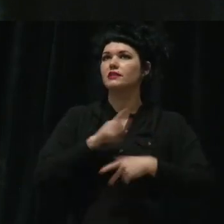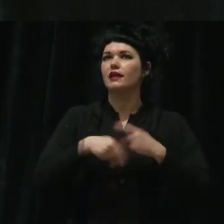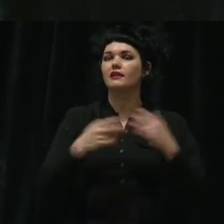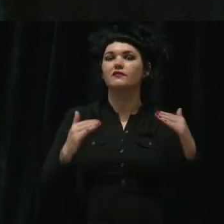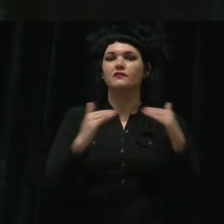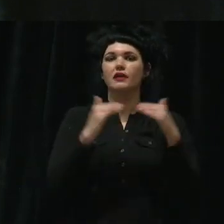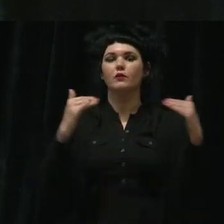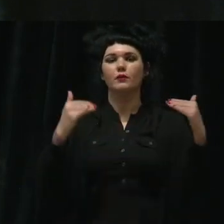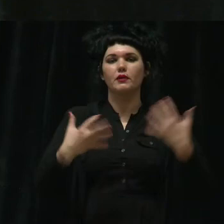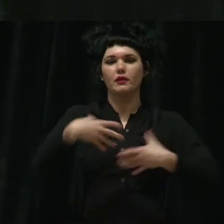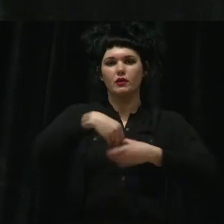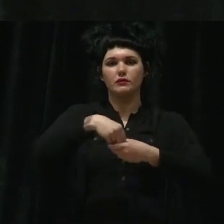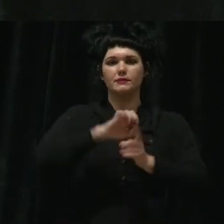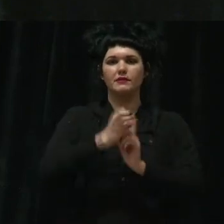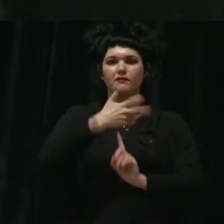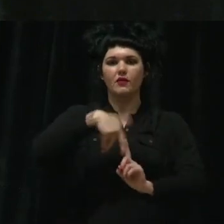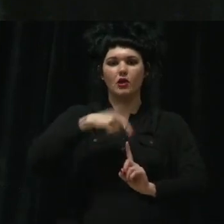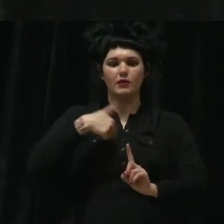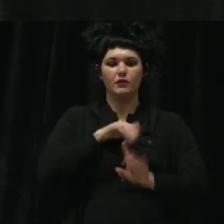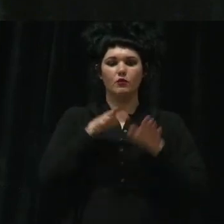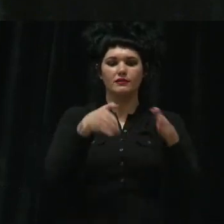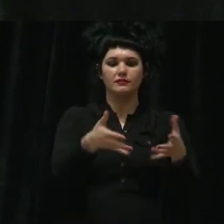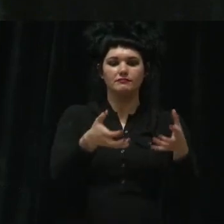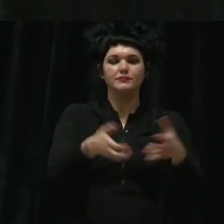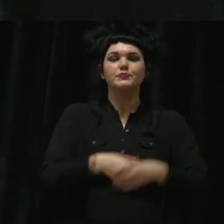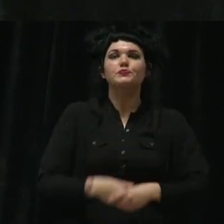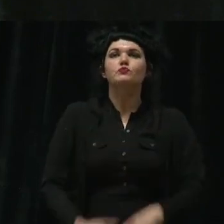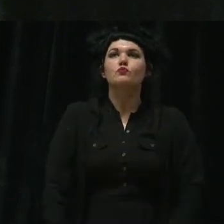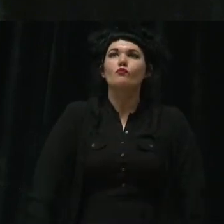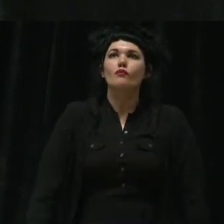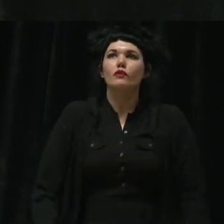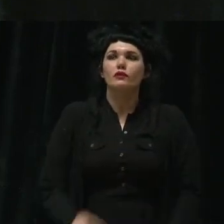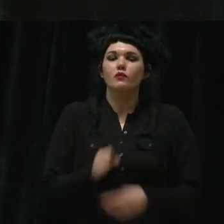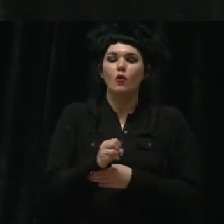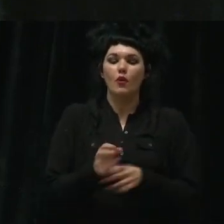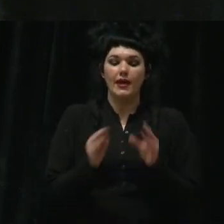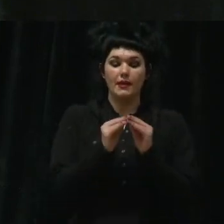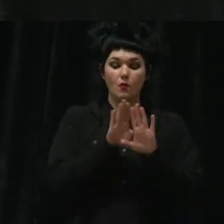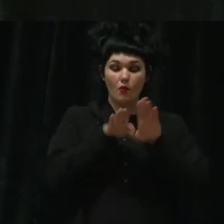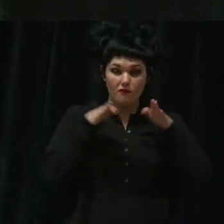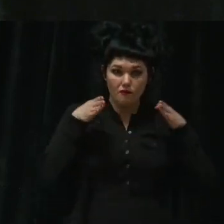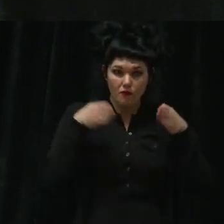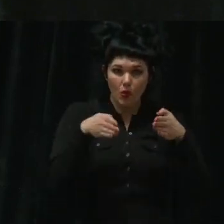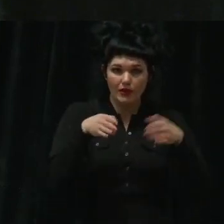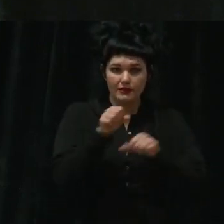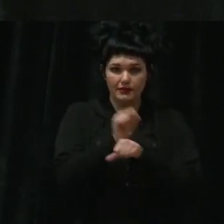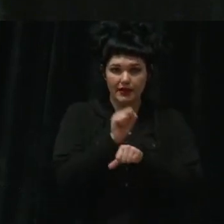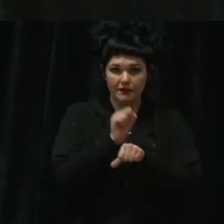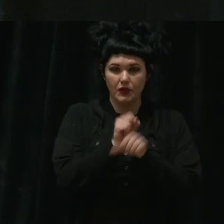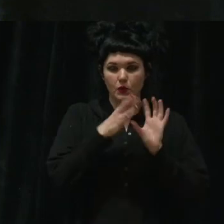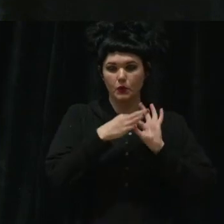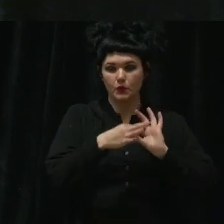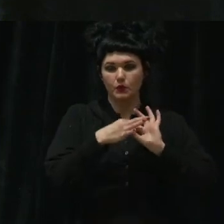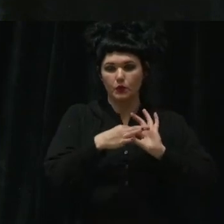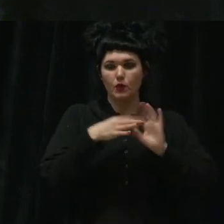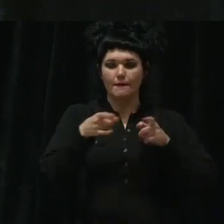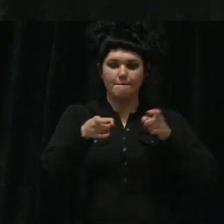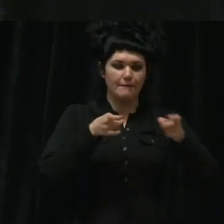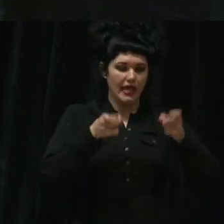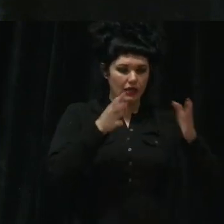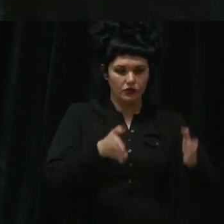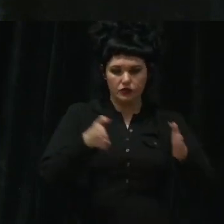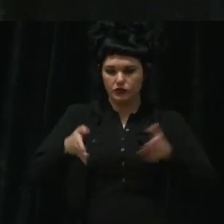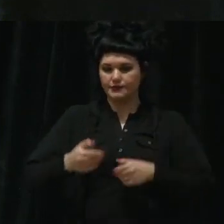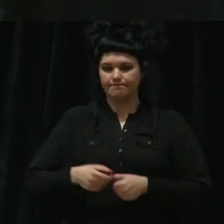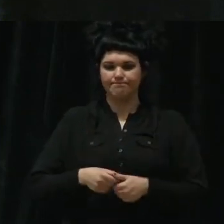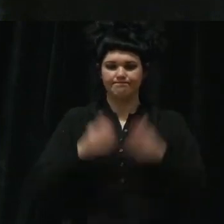equitable and inclusive environment that we're targeting. So a more focused effort with regards to our managers, our